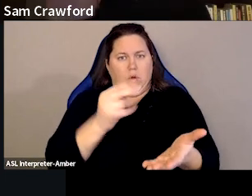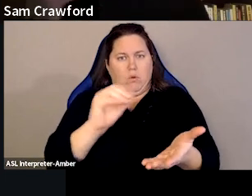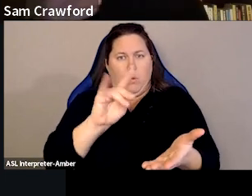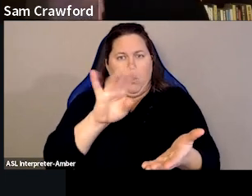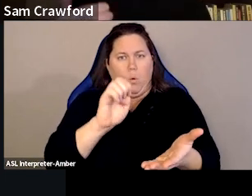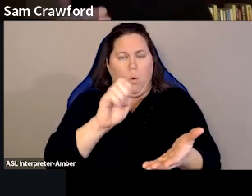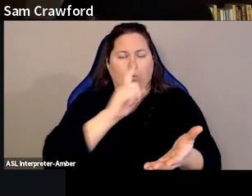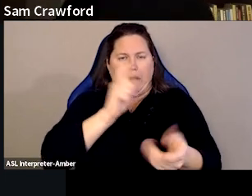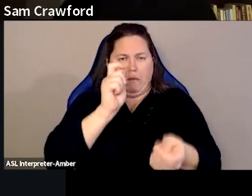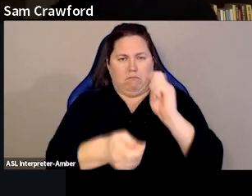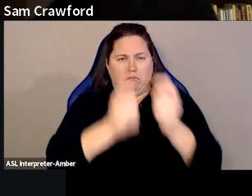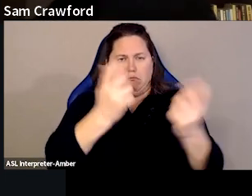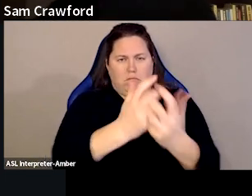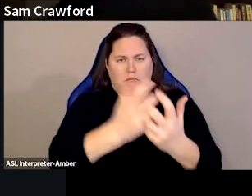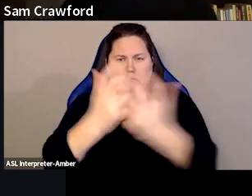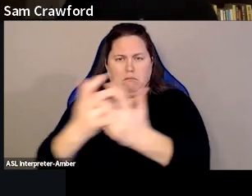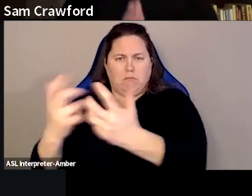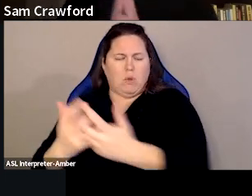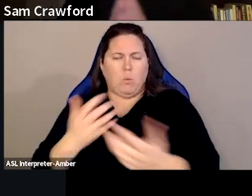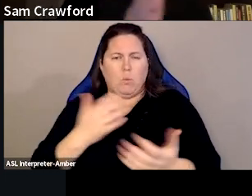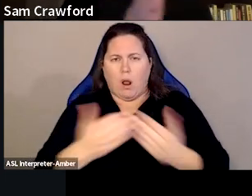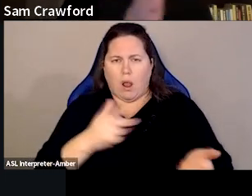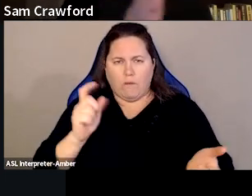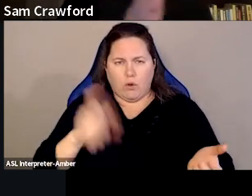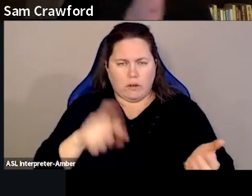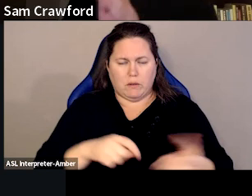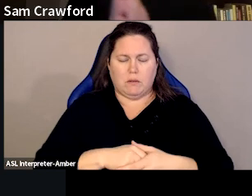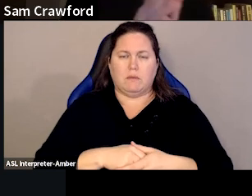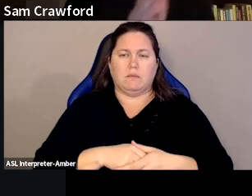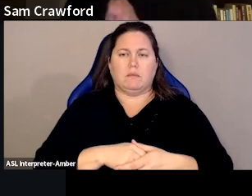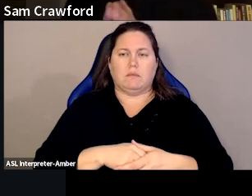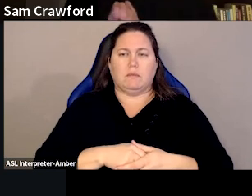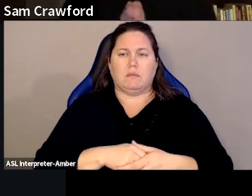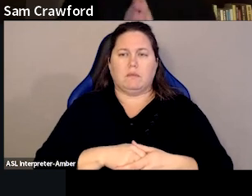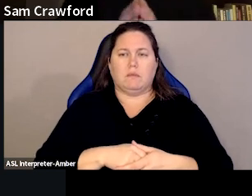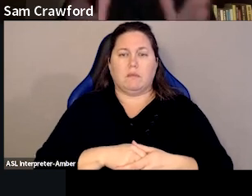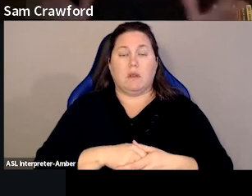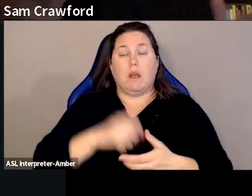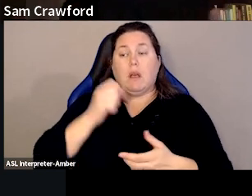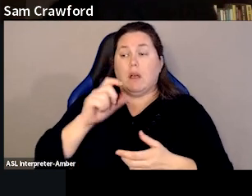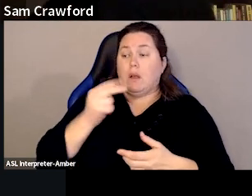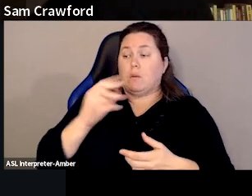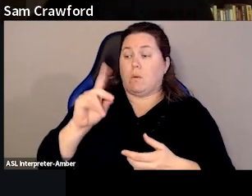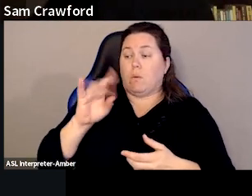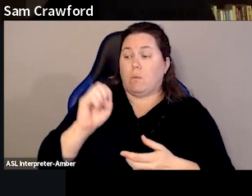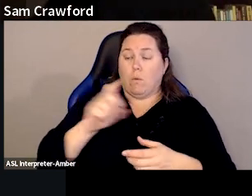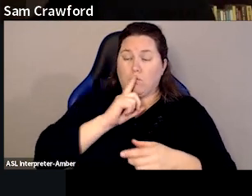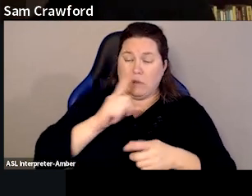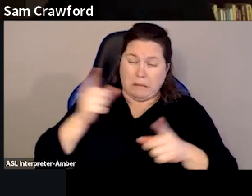to pretty much any need you can throw at it. It's not pigeonholed into any specific